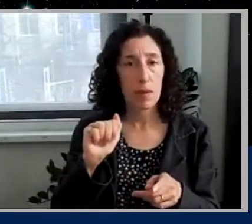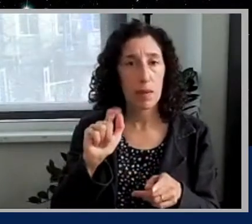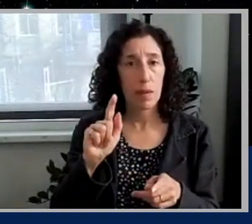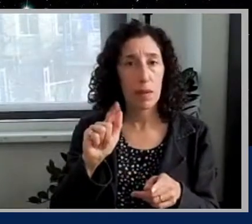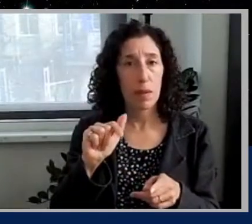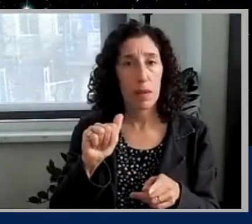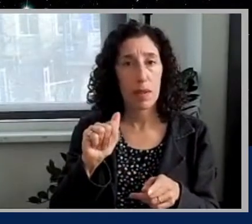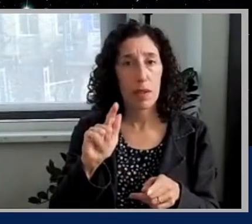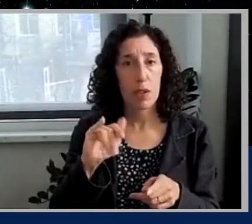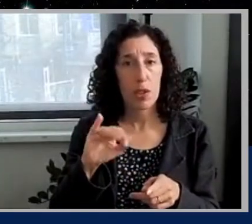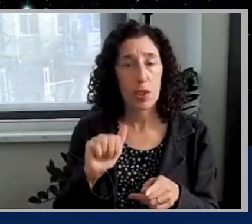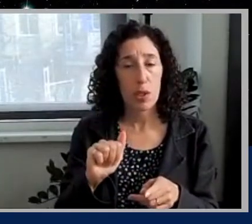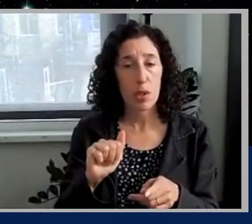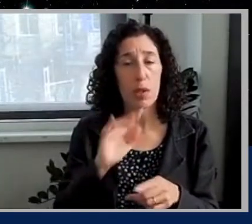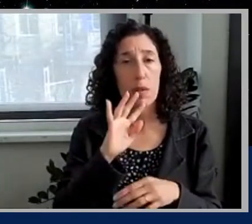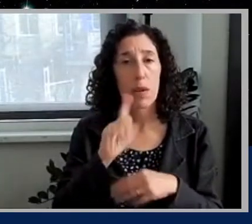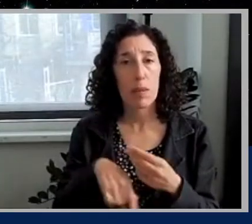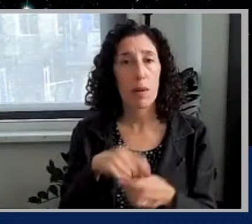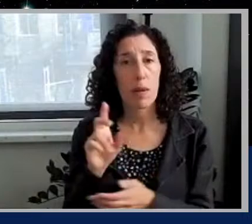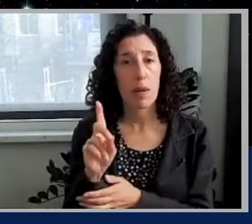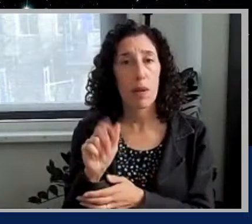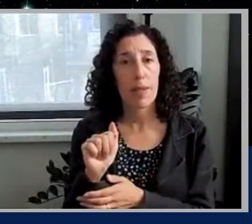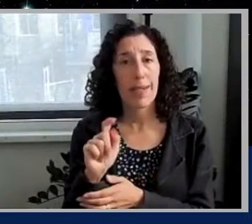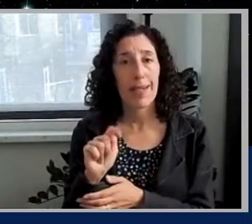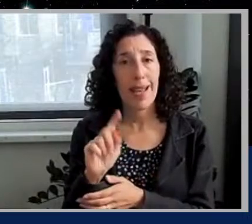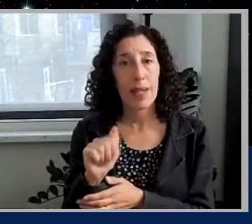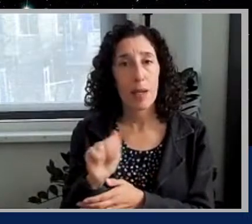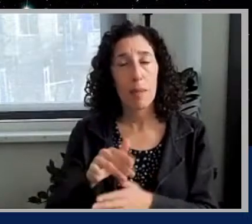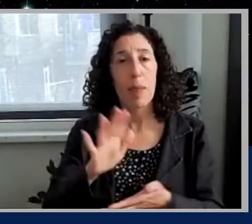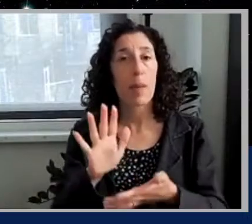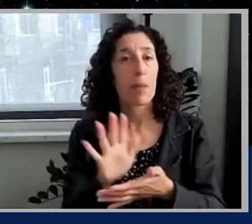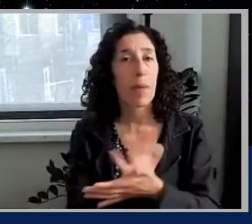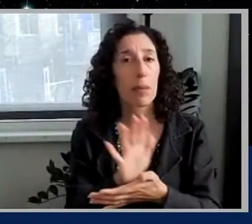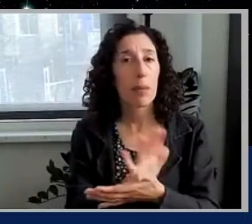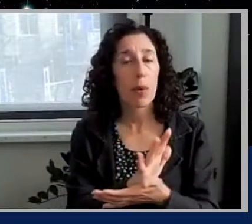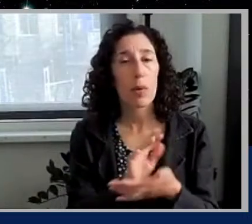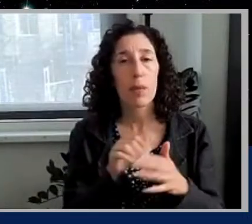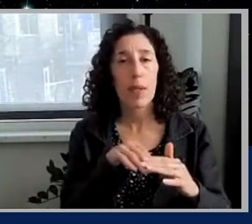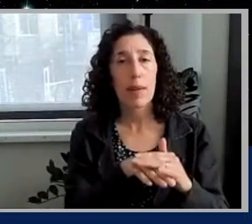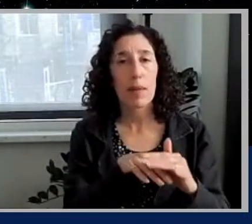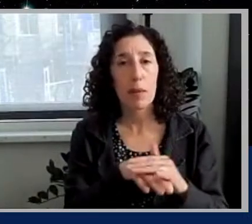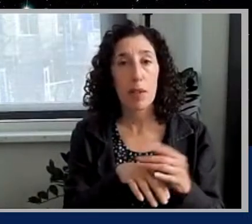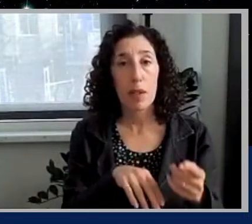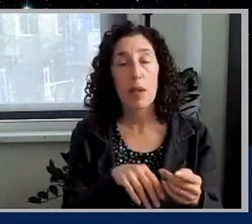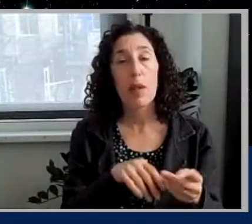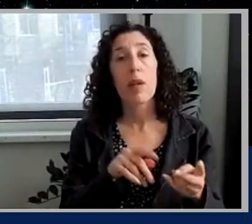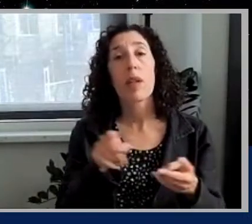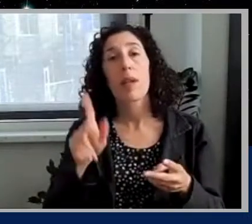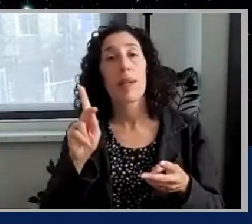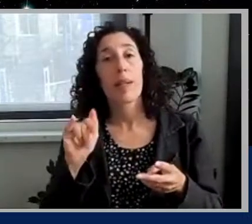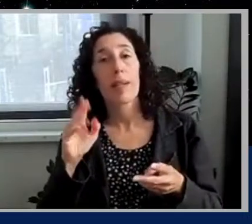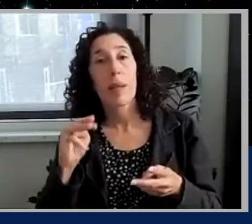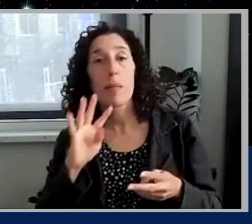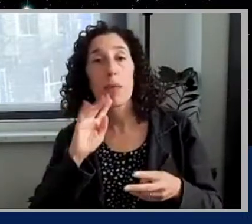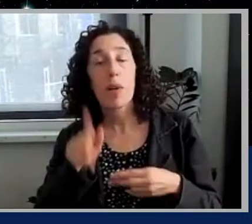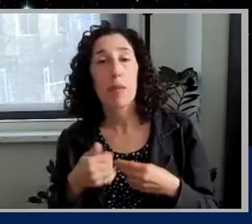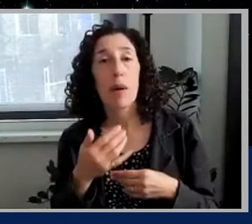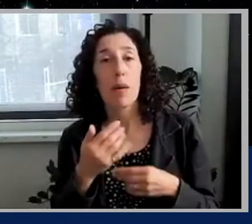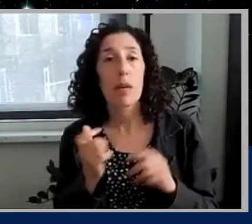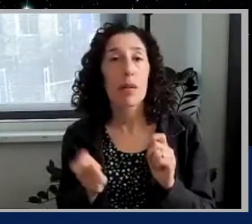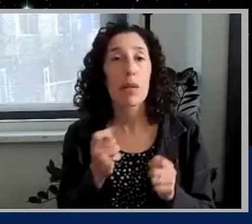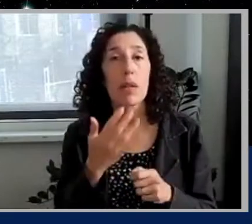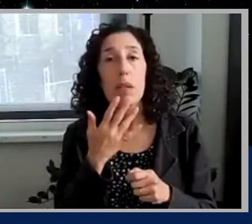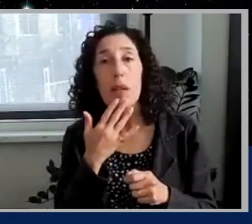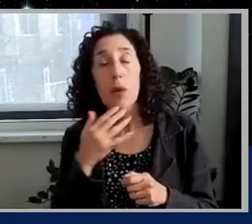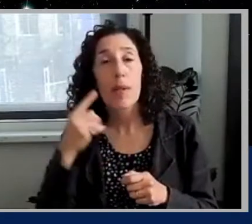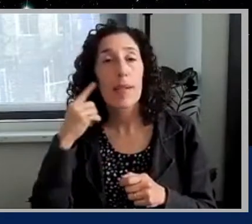of that, and then Kim with this, and we were talking about the choice of colors or the choice of instruments and